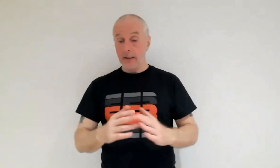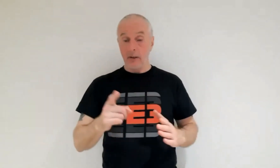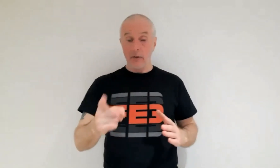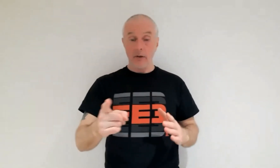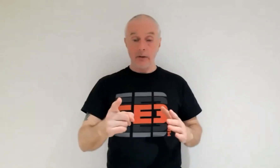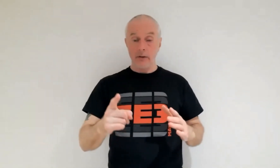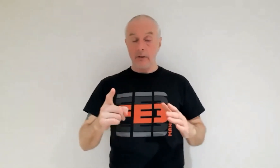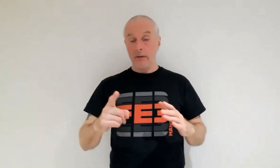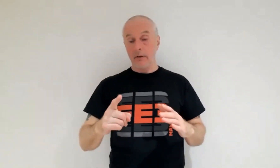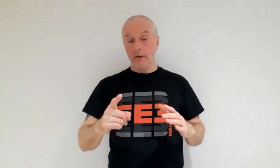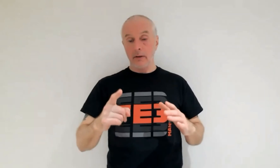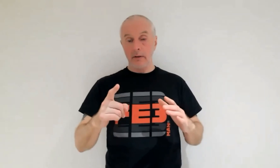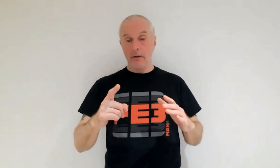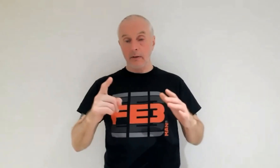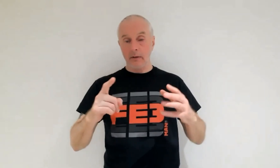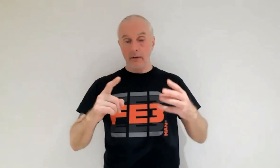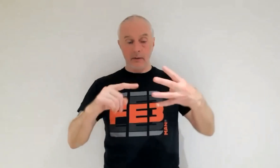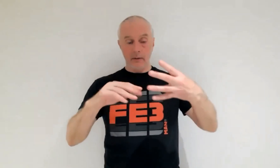low pressure tier.